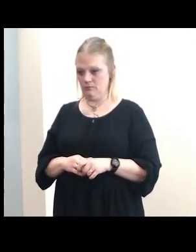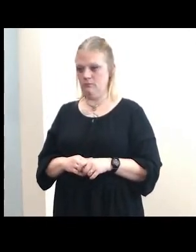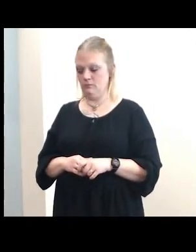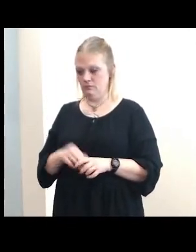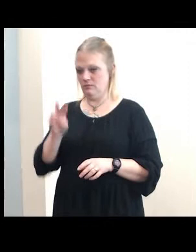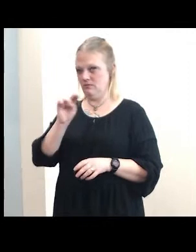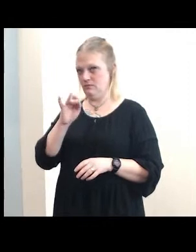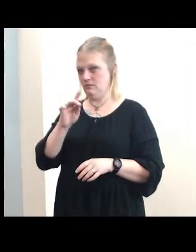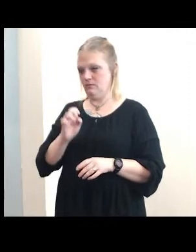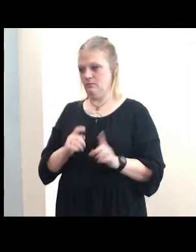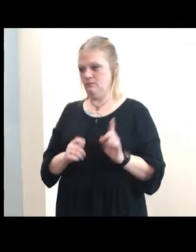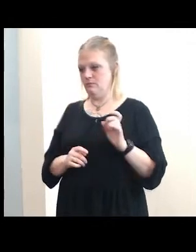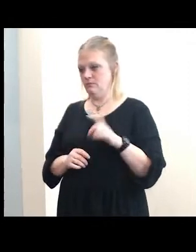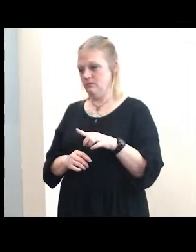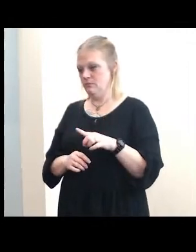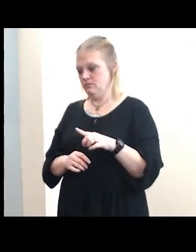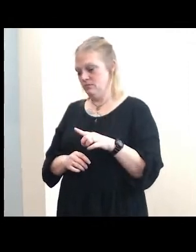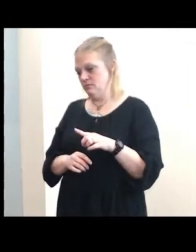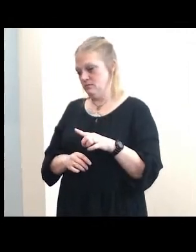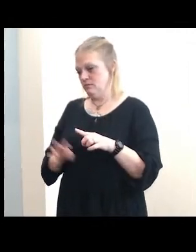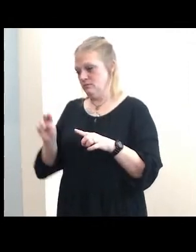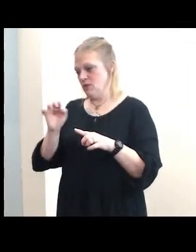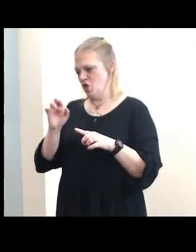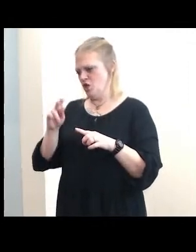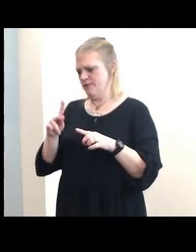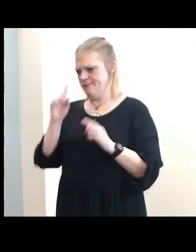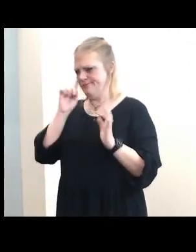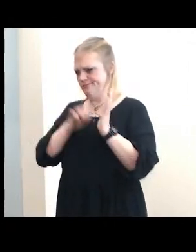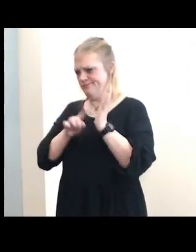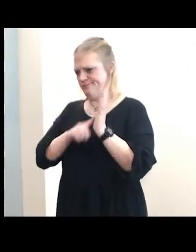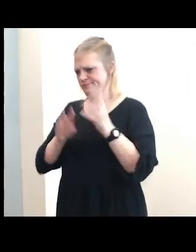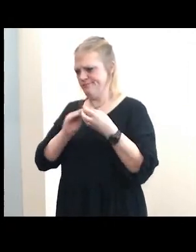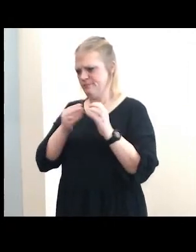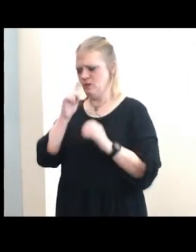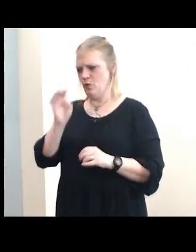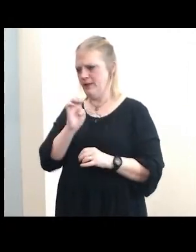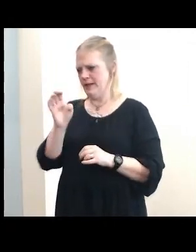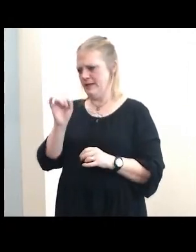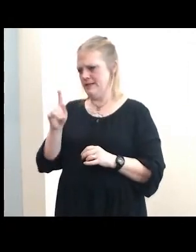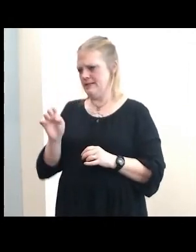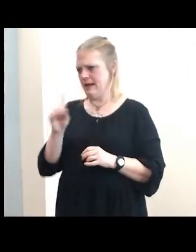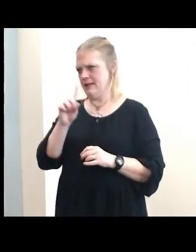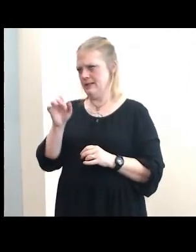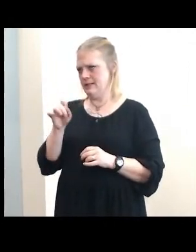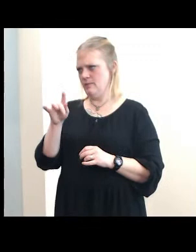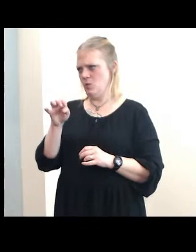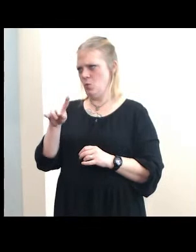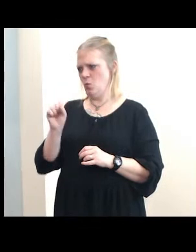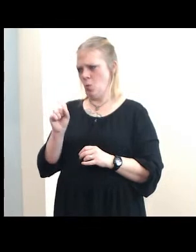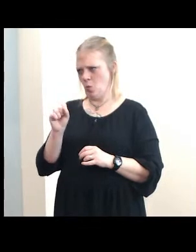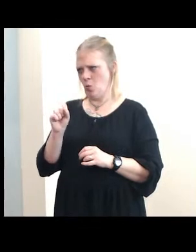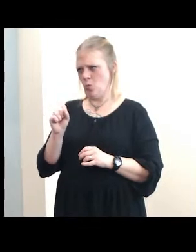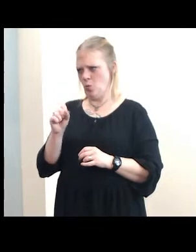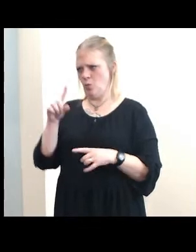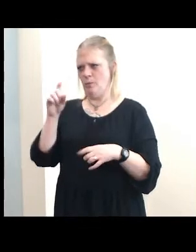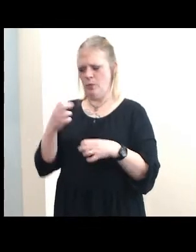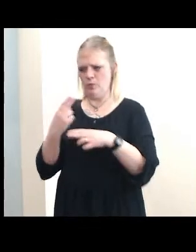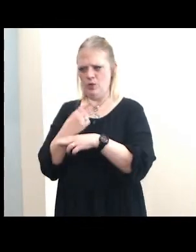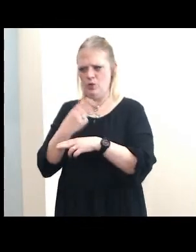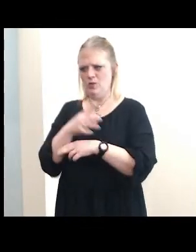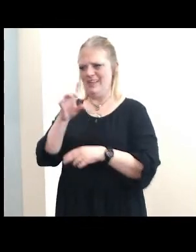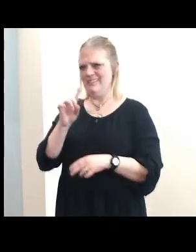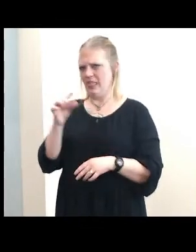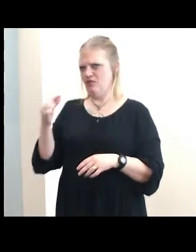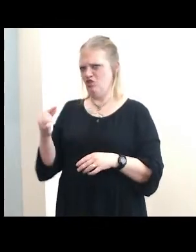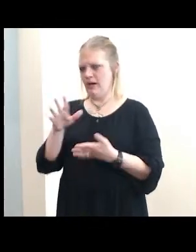Yeah, Mark, looking at the numbers for those east side zip codes that were supposed to be using the Delavan